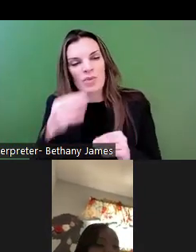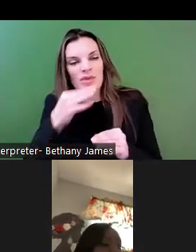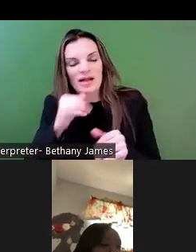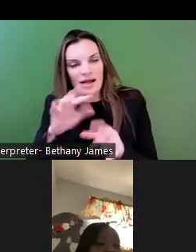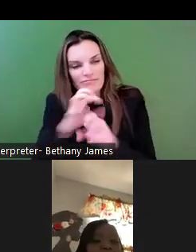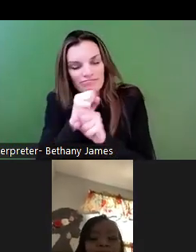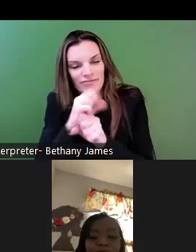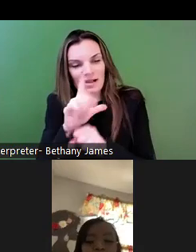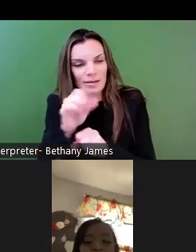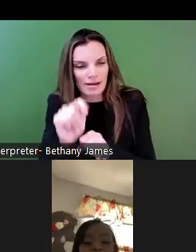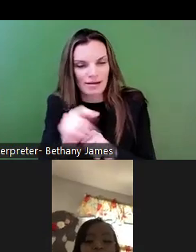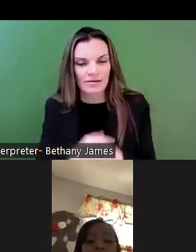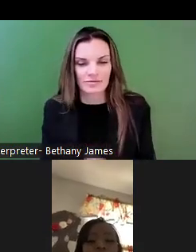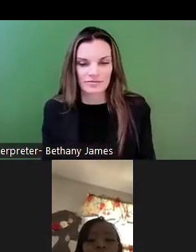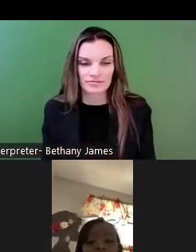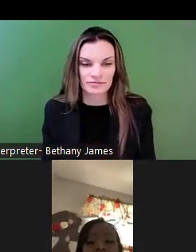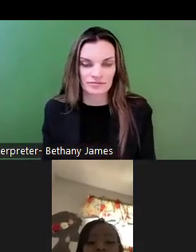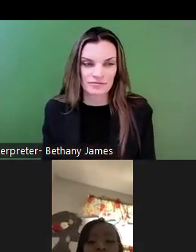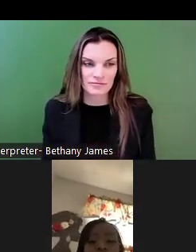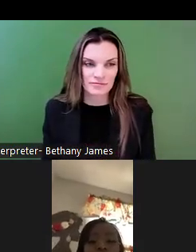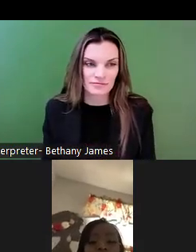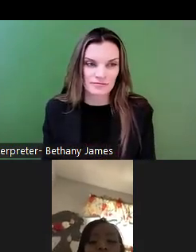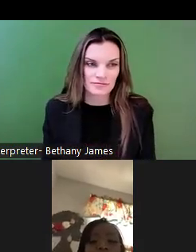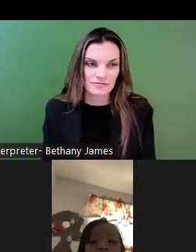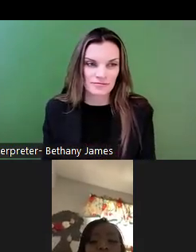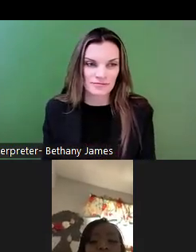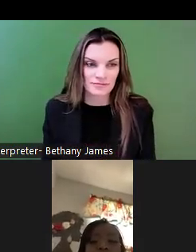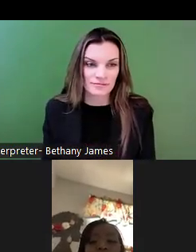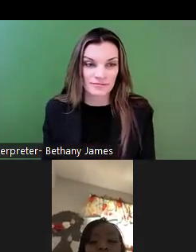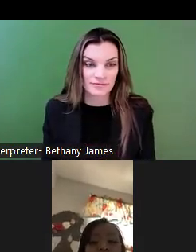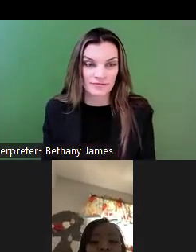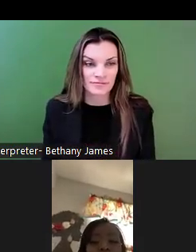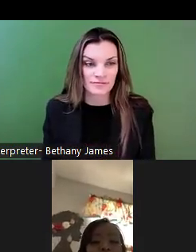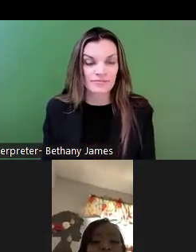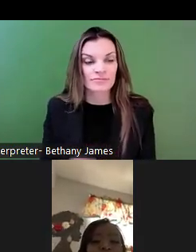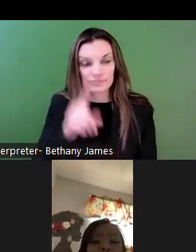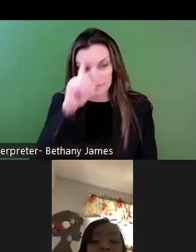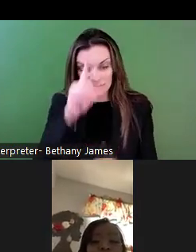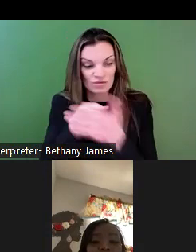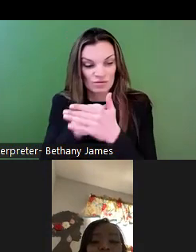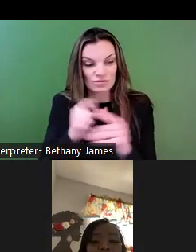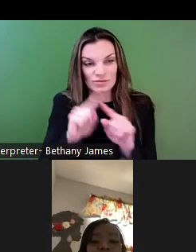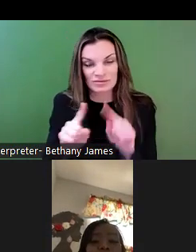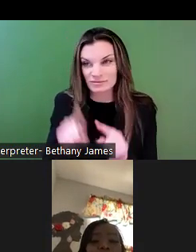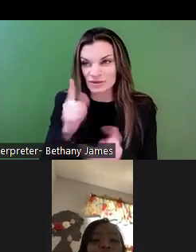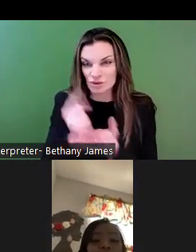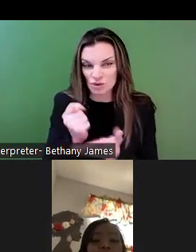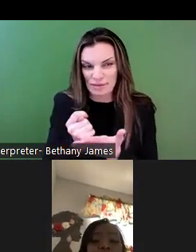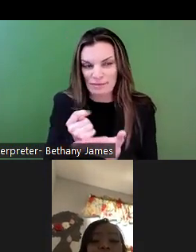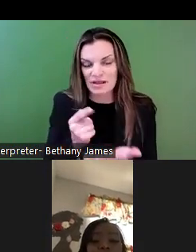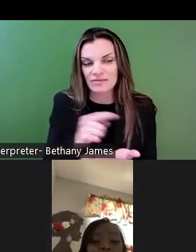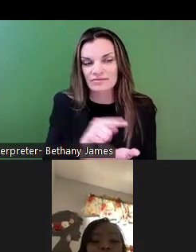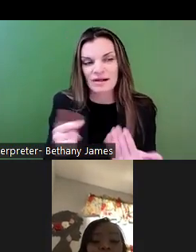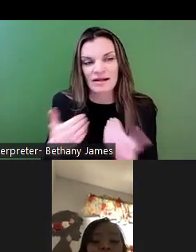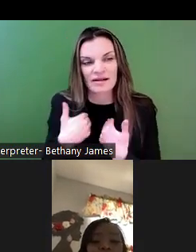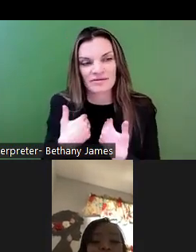is going to be TPA. So just the overview of strokes and CVA treatment, except for ischemic stroke. The most important